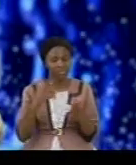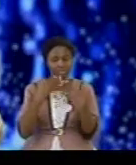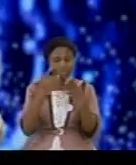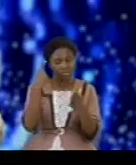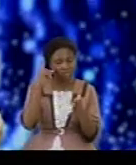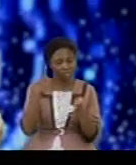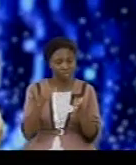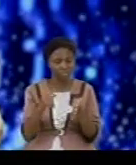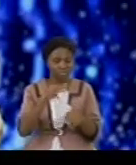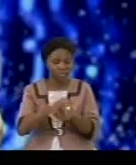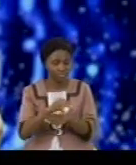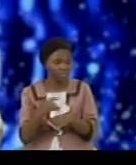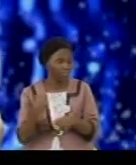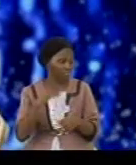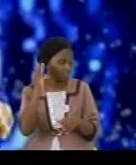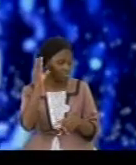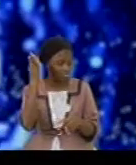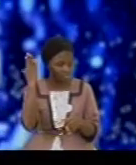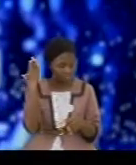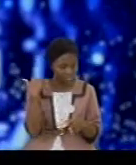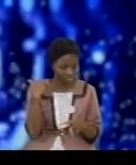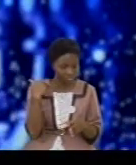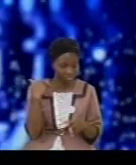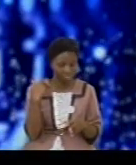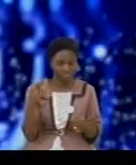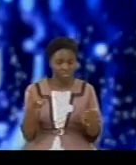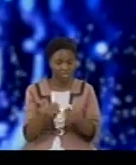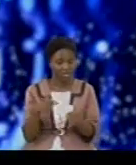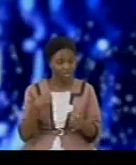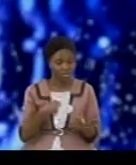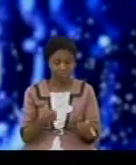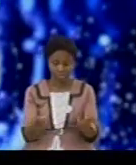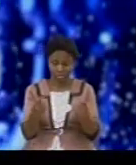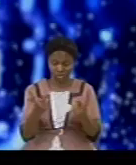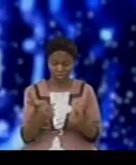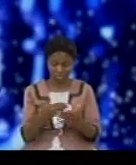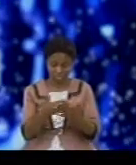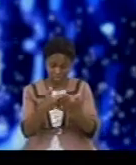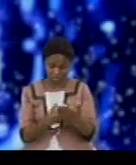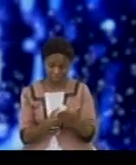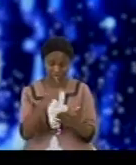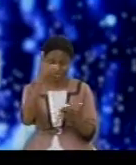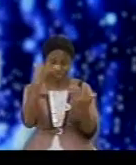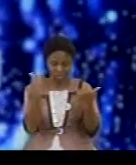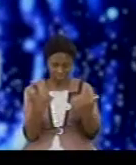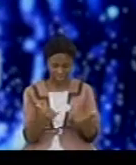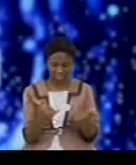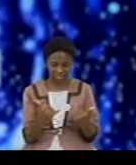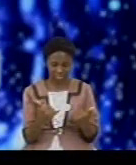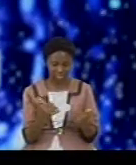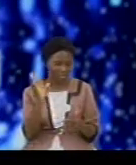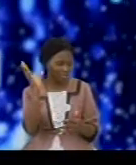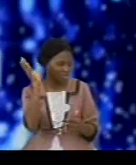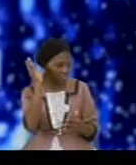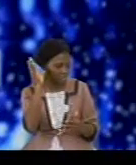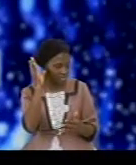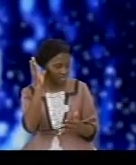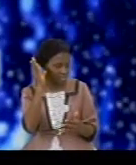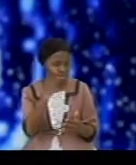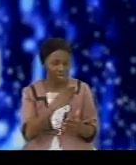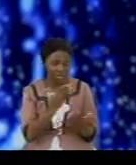had made upon us. And as we come before you together now at this time, listening here and